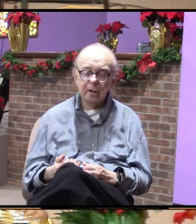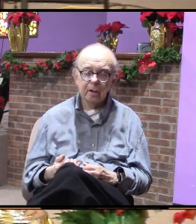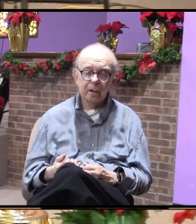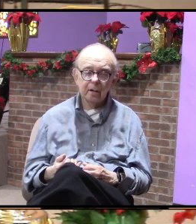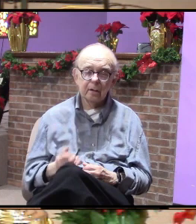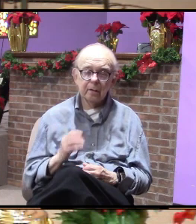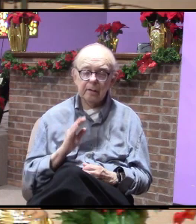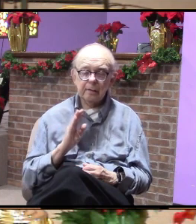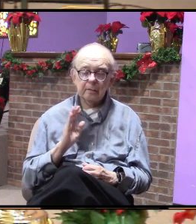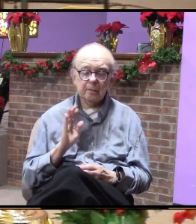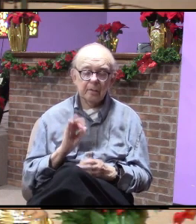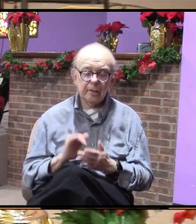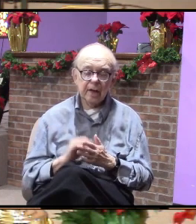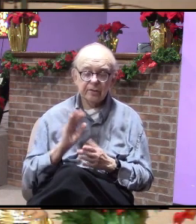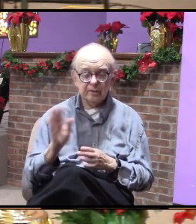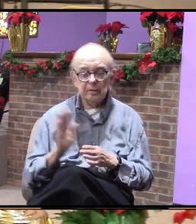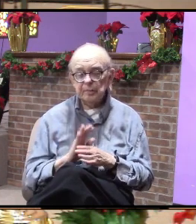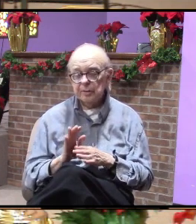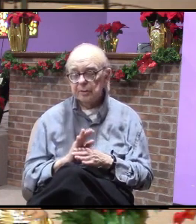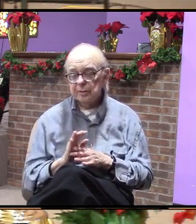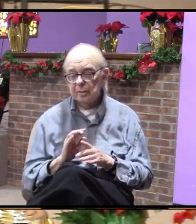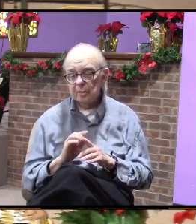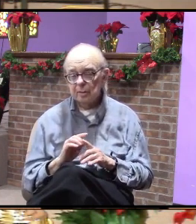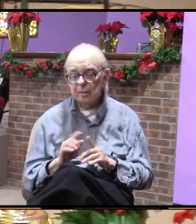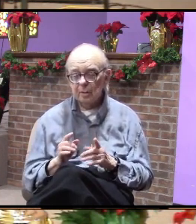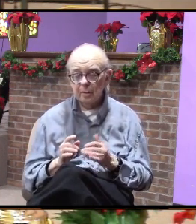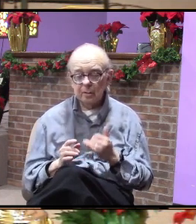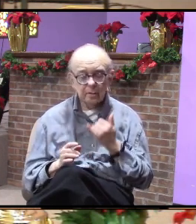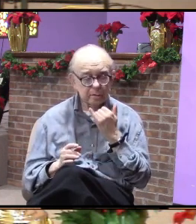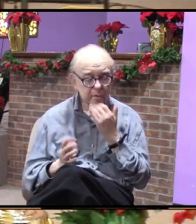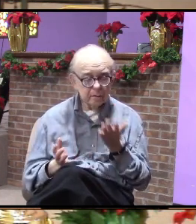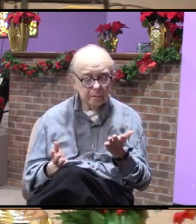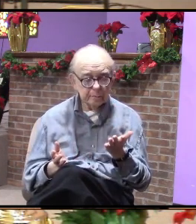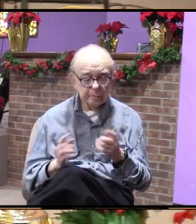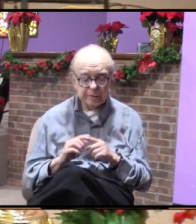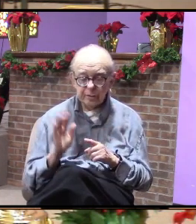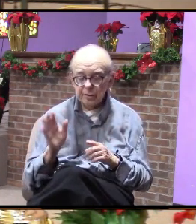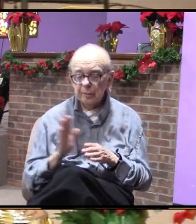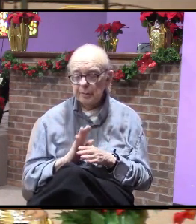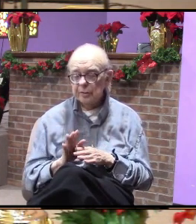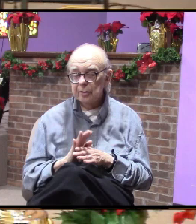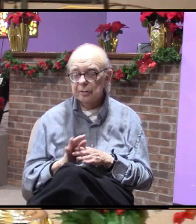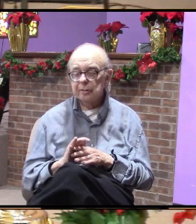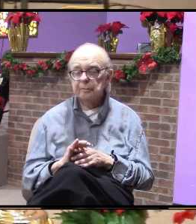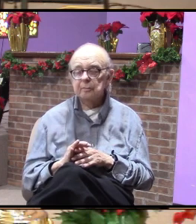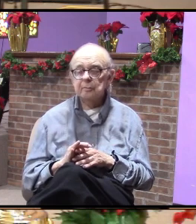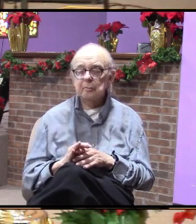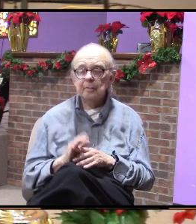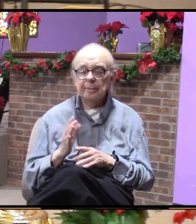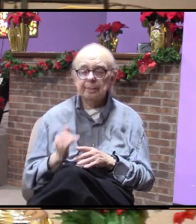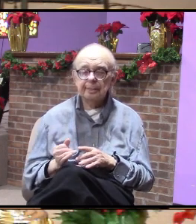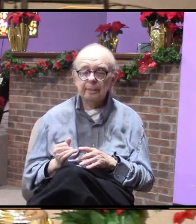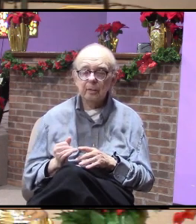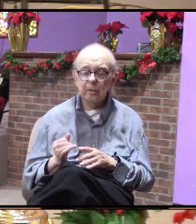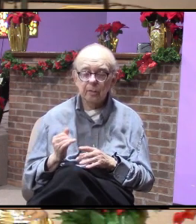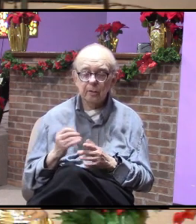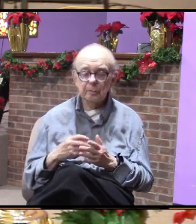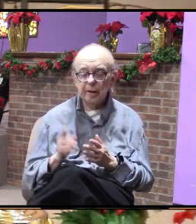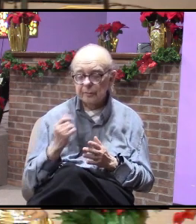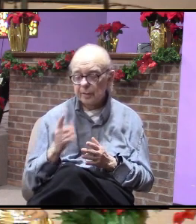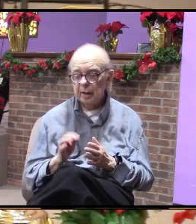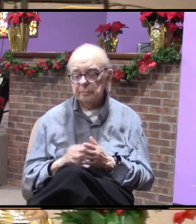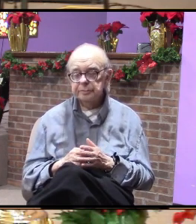That's their business, okay? Wrong, but it's their business. Why? They'll pay for it.